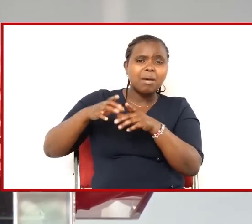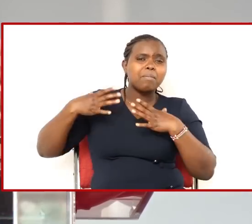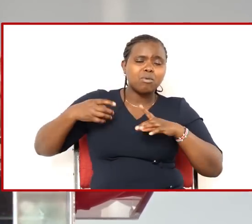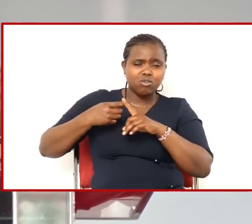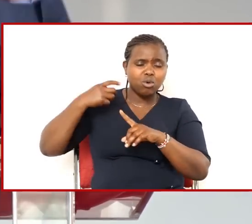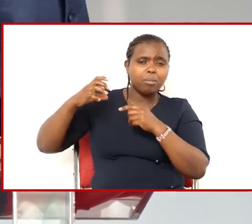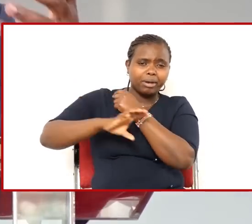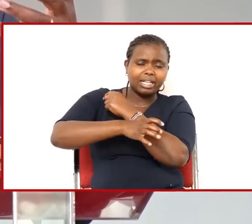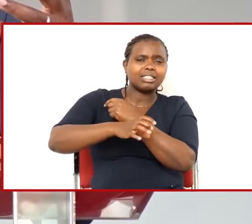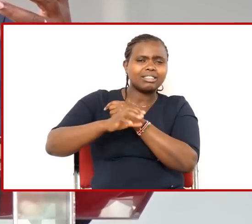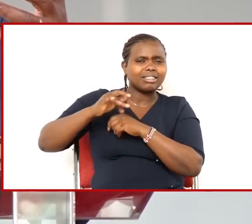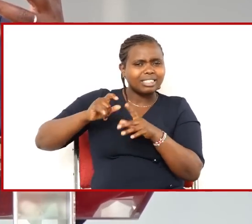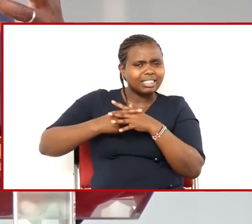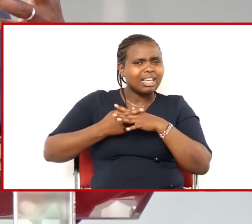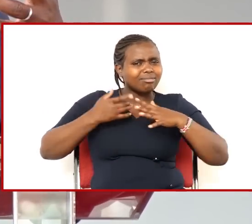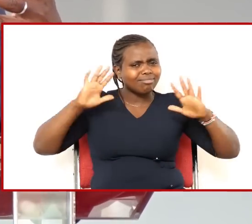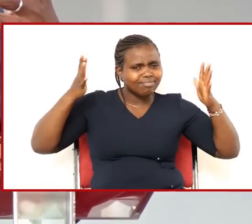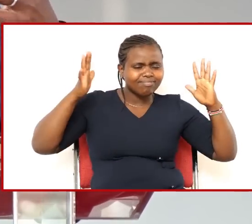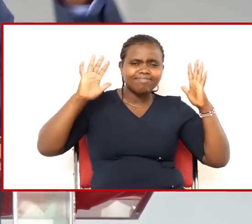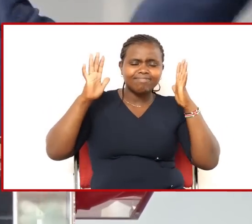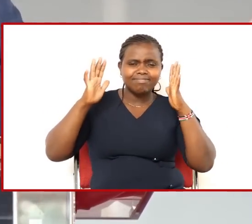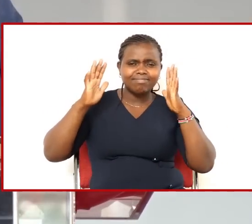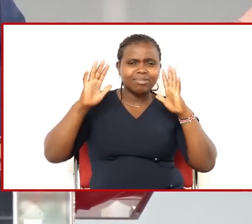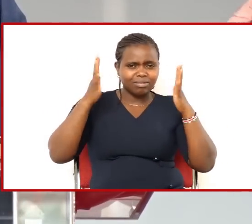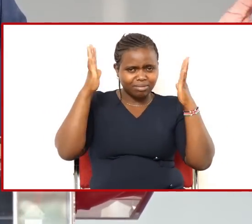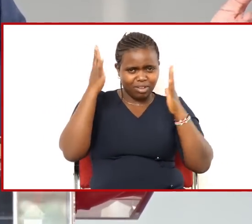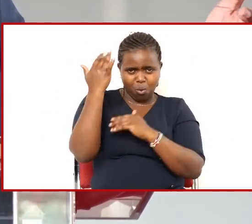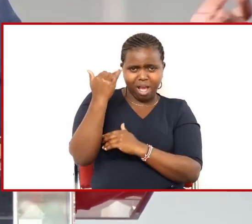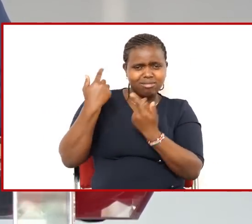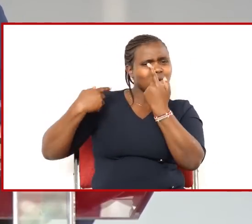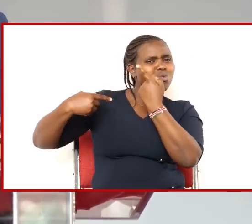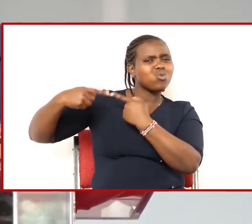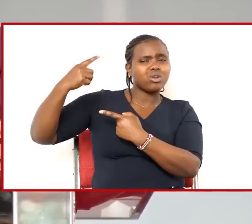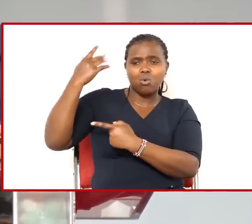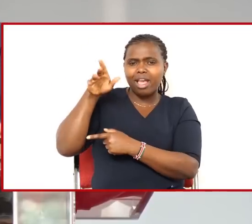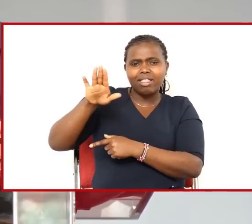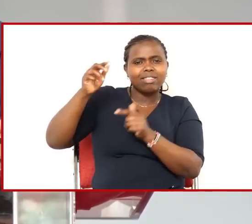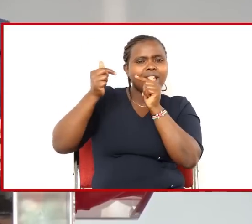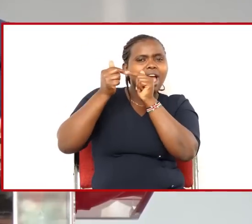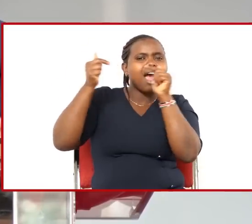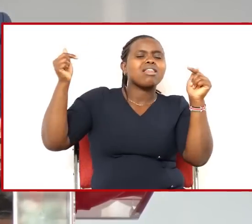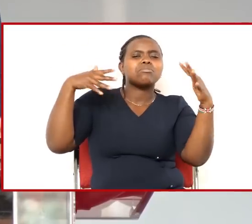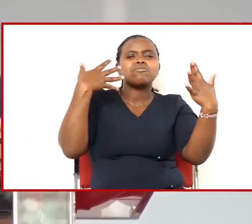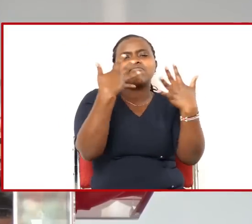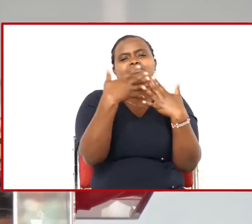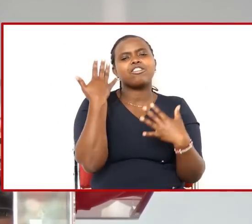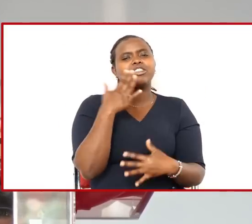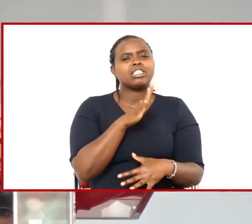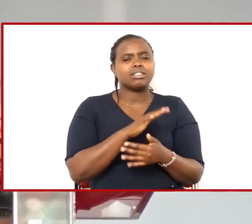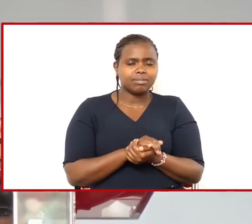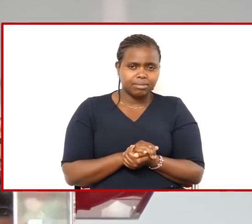now celebrating the victory because their enemy is under their